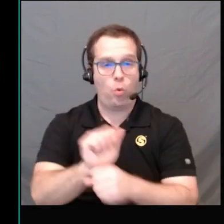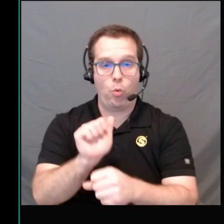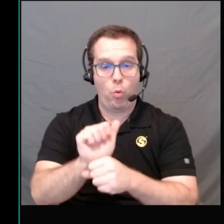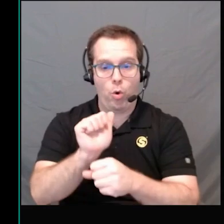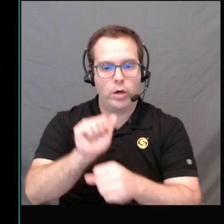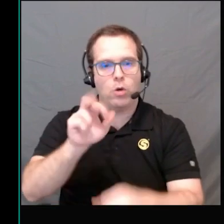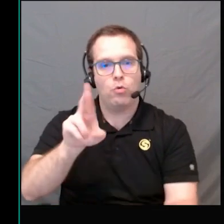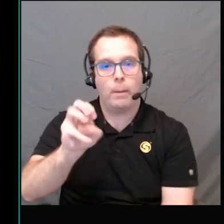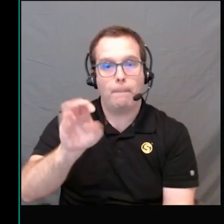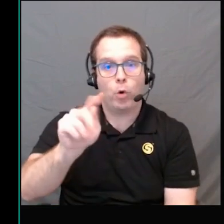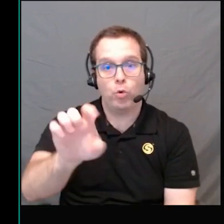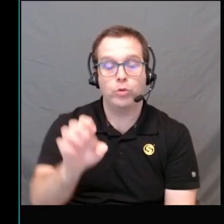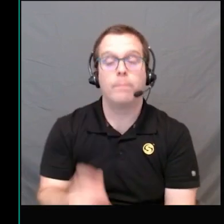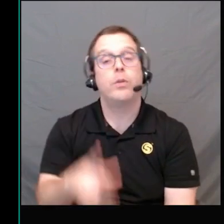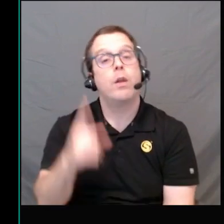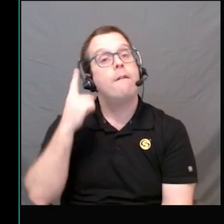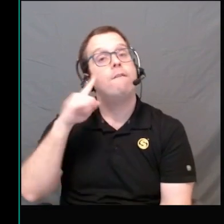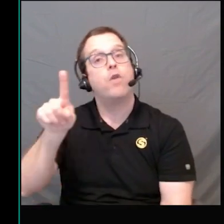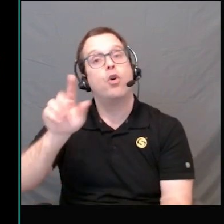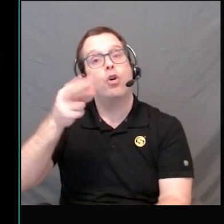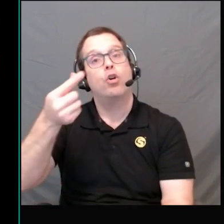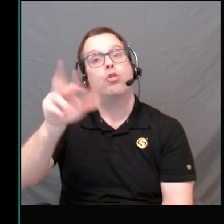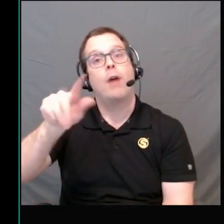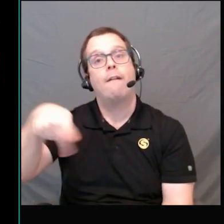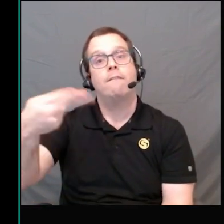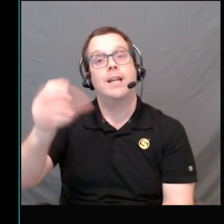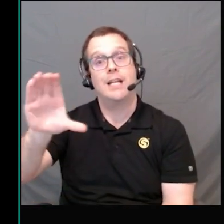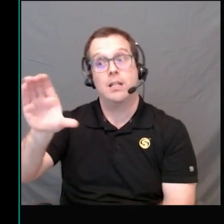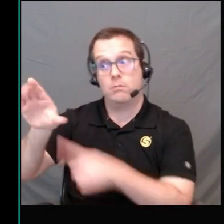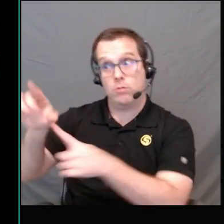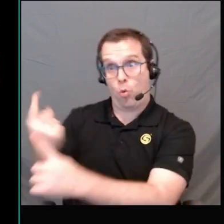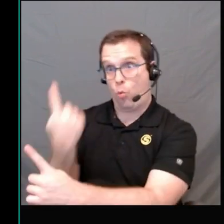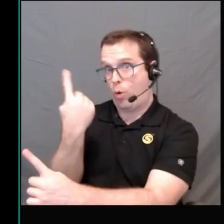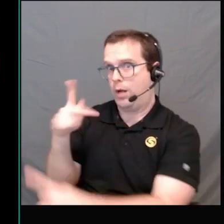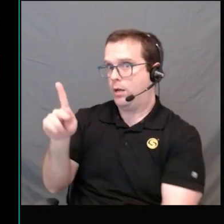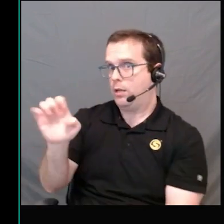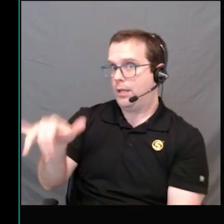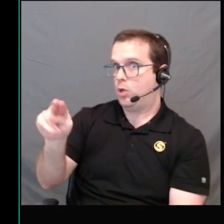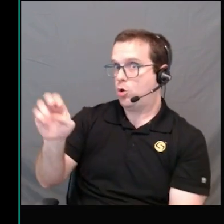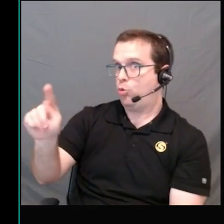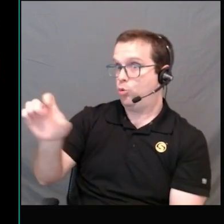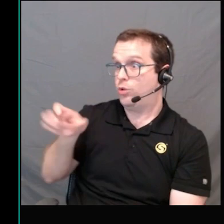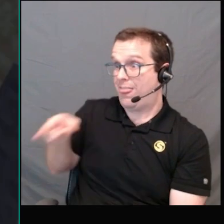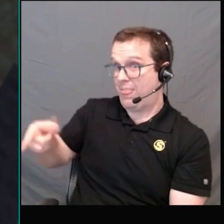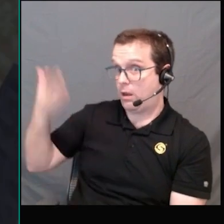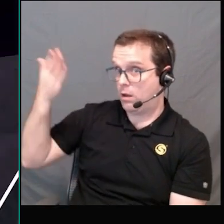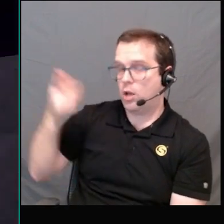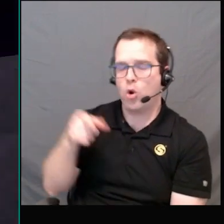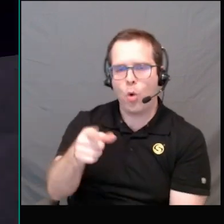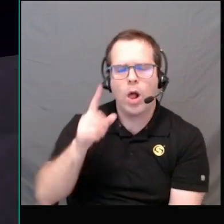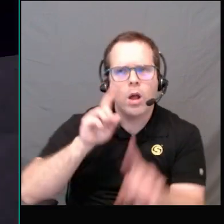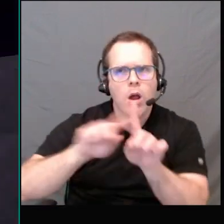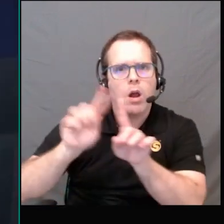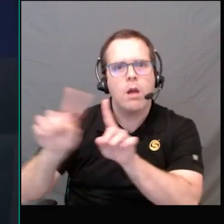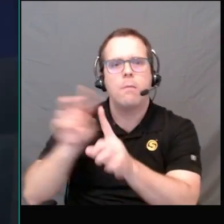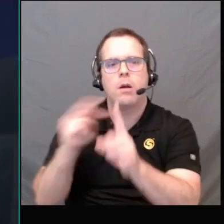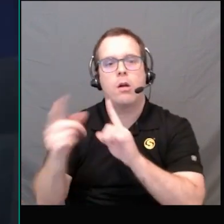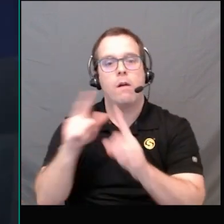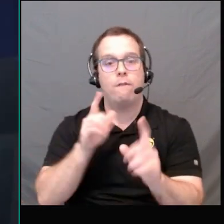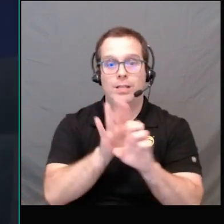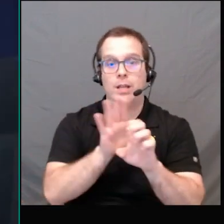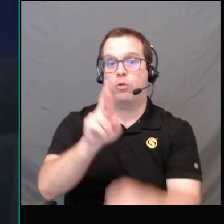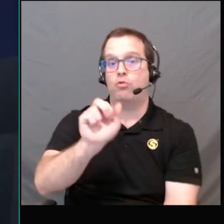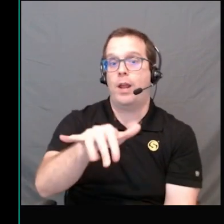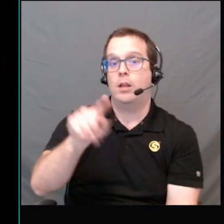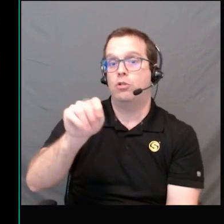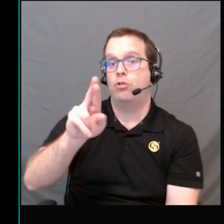graphics, be sure to check out the graphics keynote. In that talk, you're going to get an overview of the various DirectX 12 Ultimate features, including ray tracing and